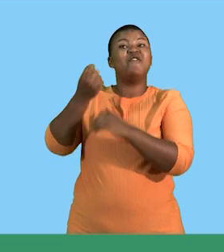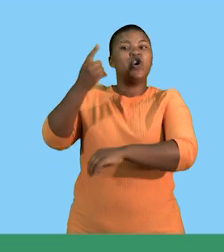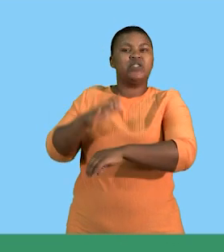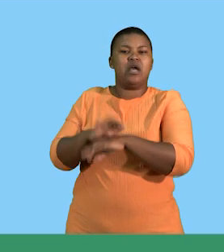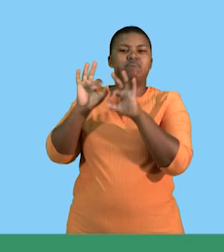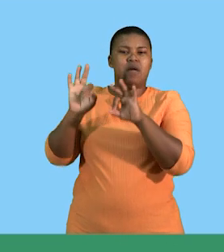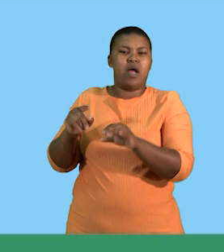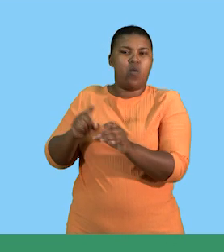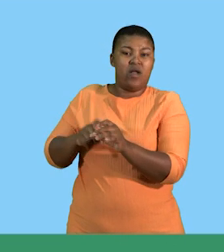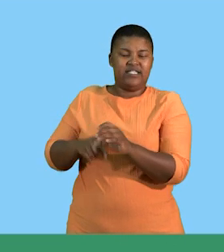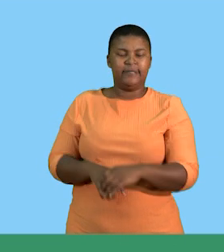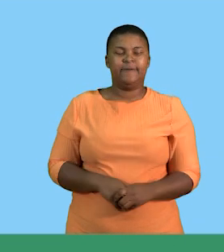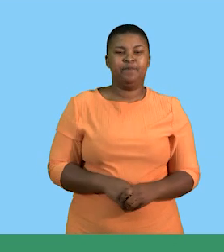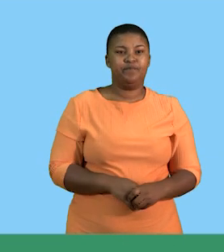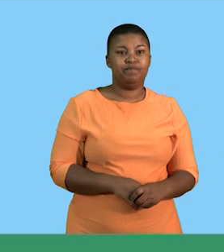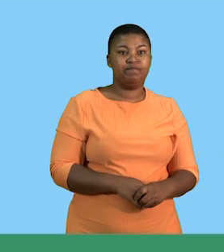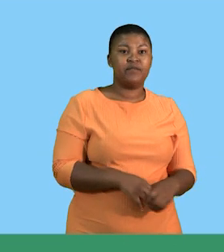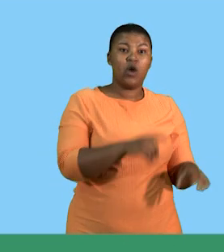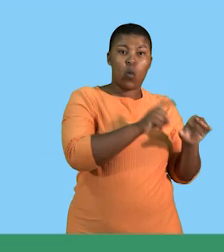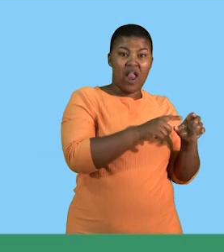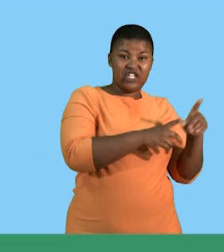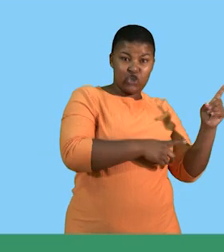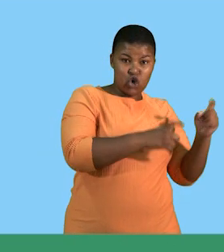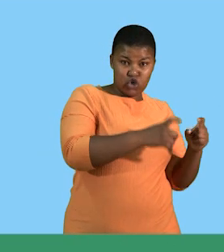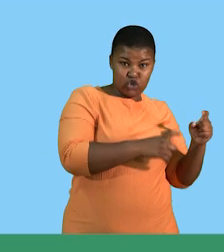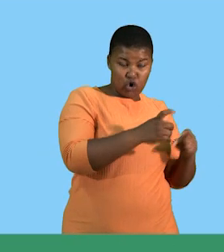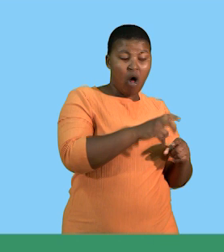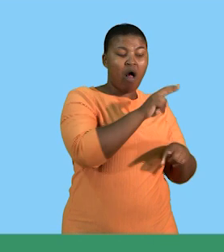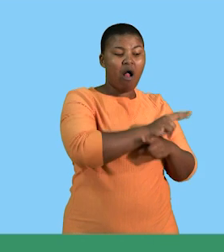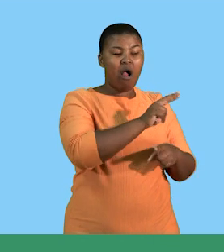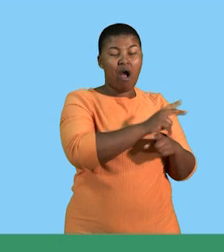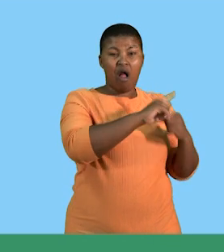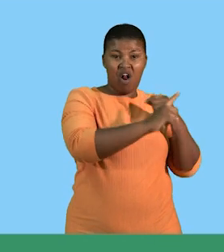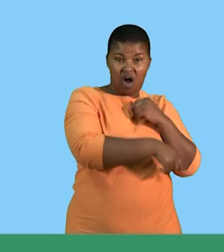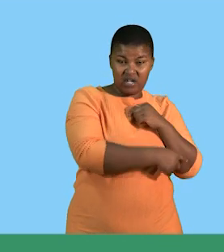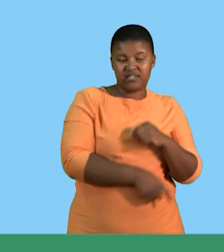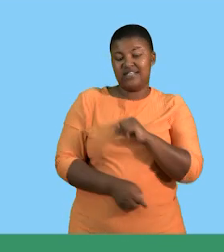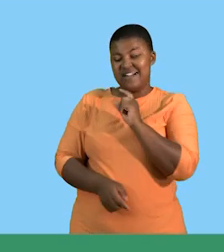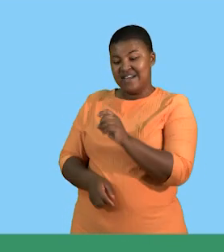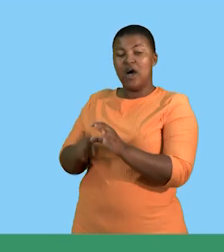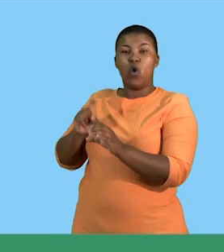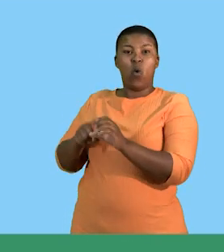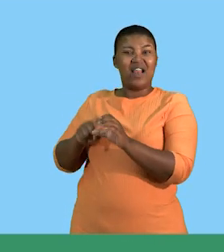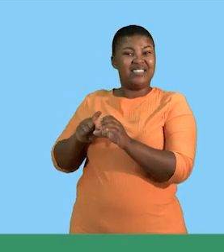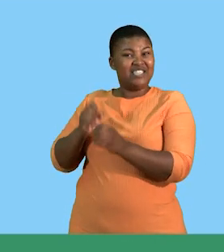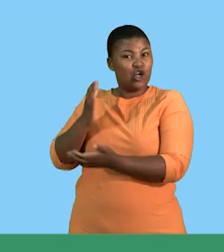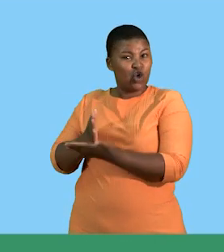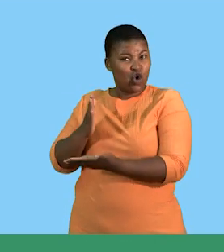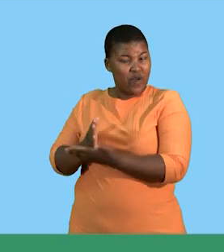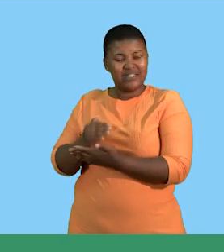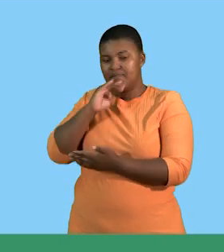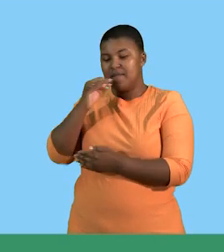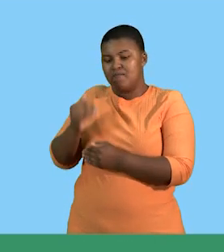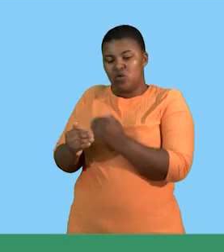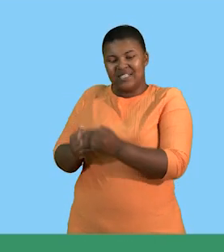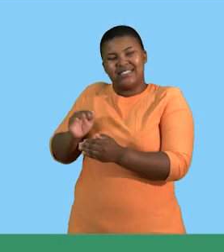the first time. So remember, quality control, only inspect at the end. Quality assurance, we want to